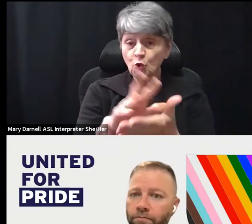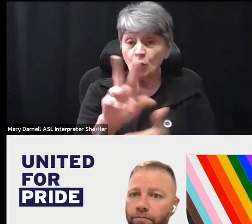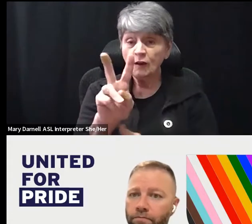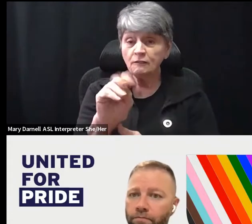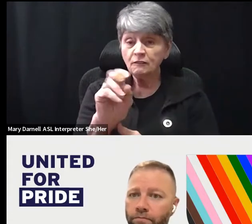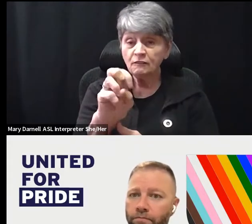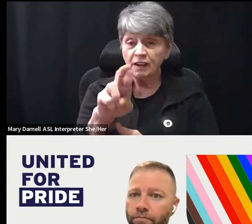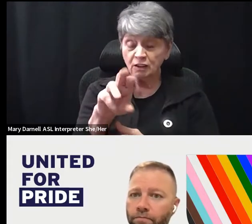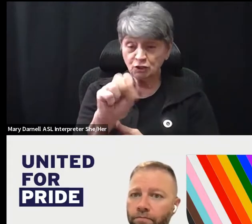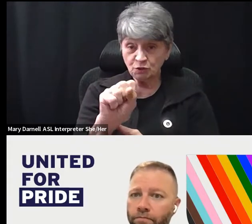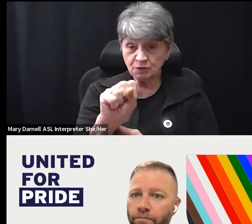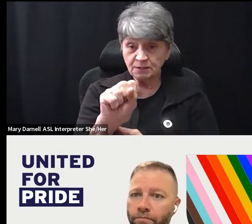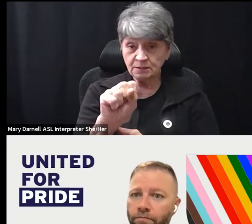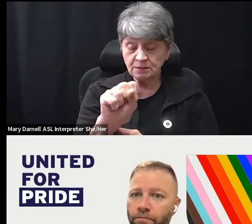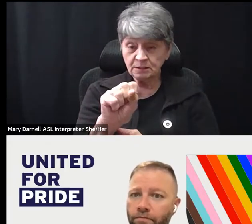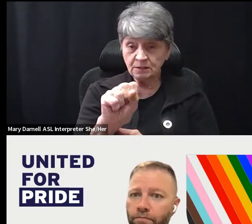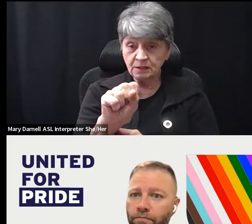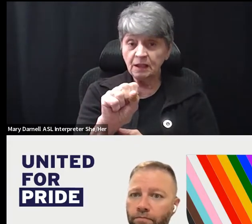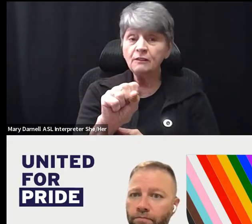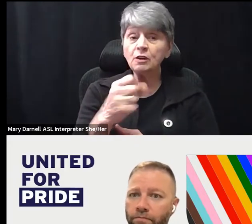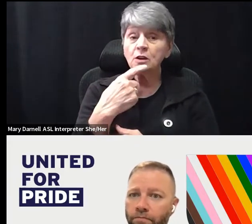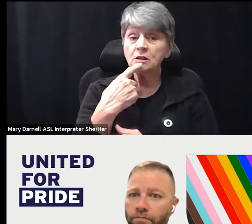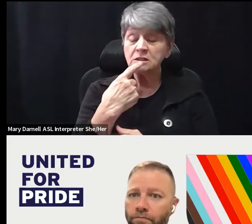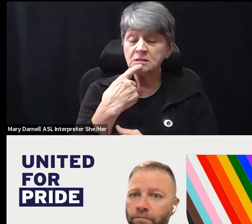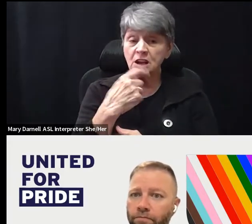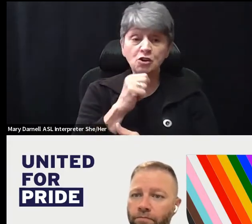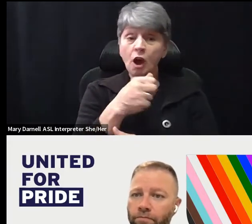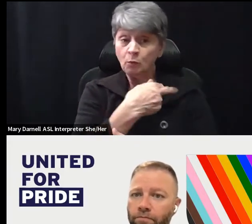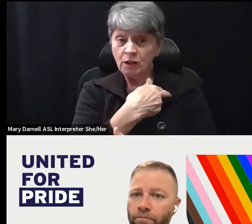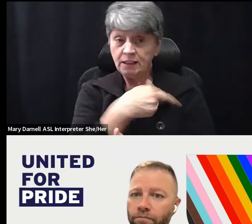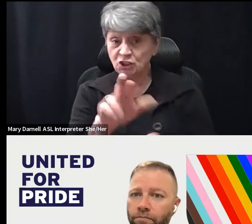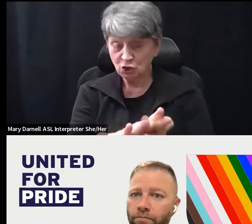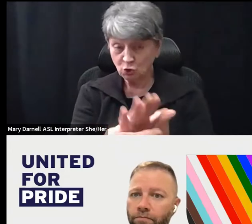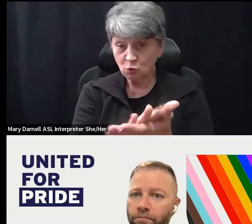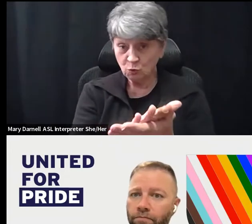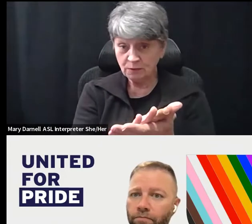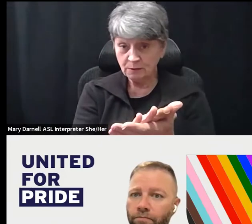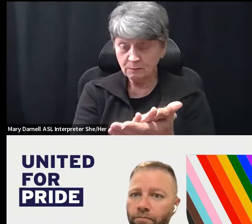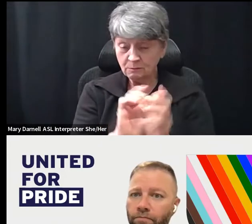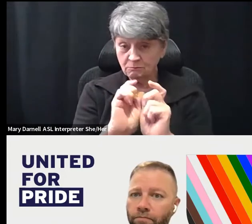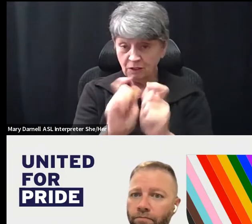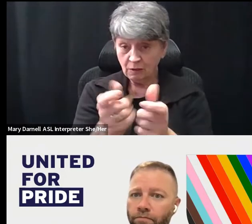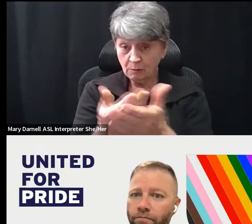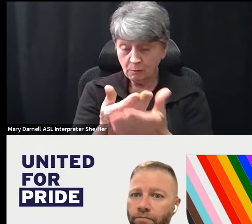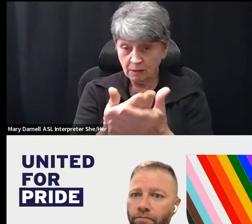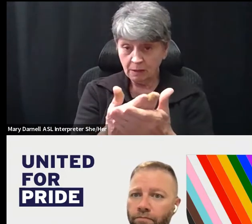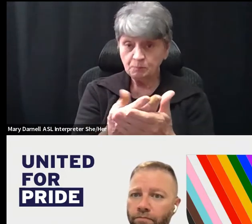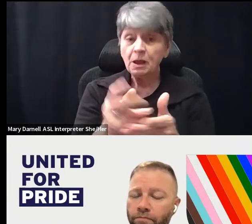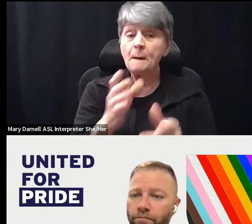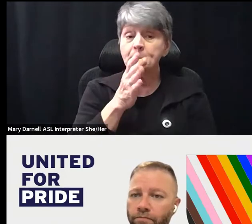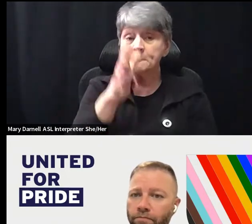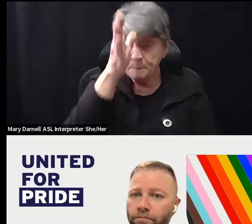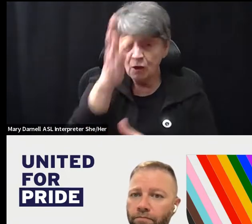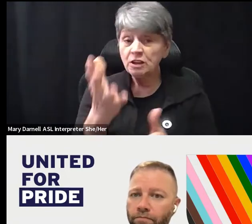funded vouchers at secular schools, but not at religious schools. Again, similar to what we have here. And parents wanted to use the money at religious schools,